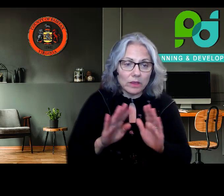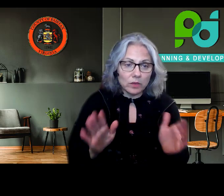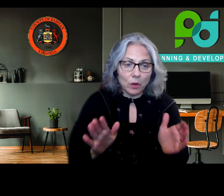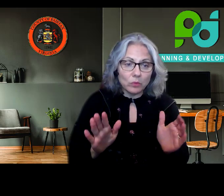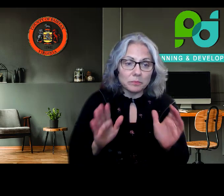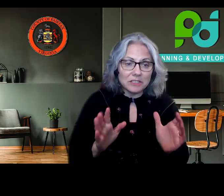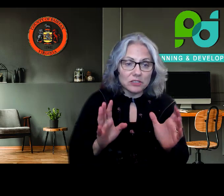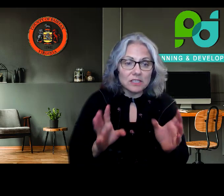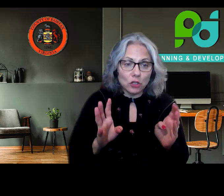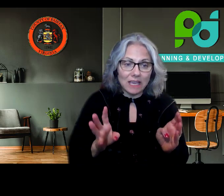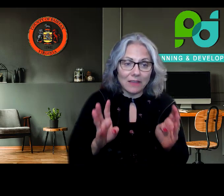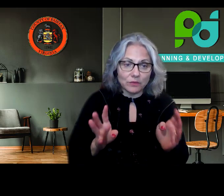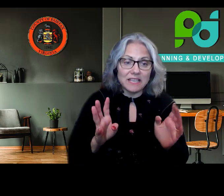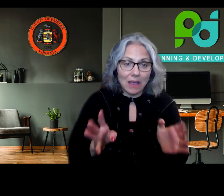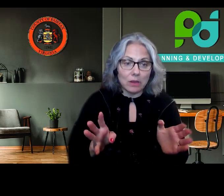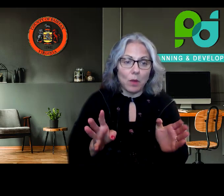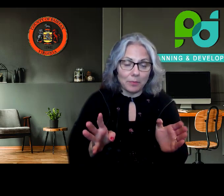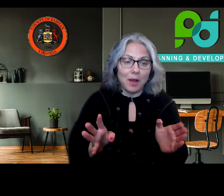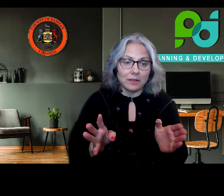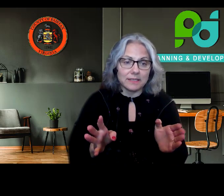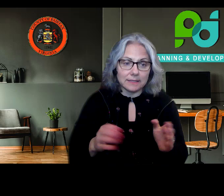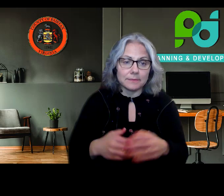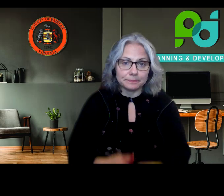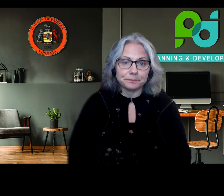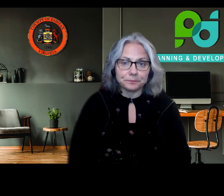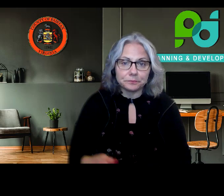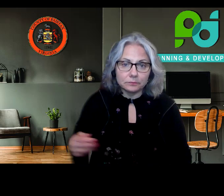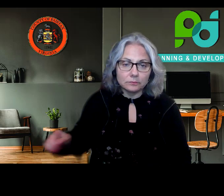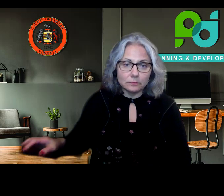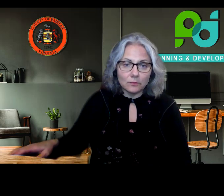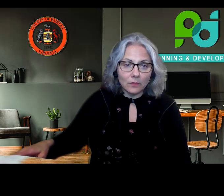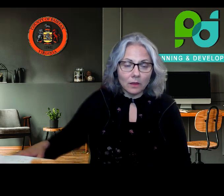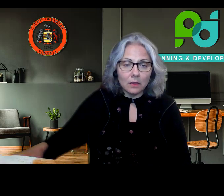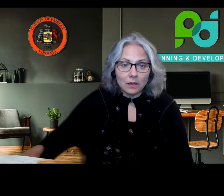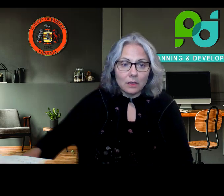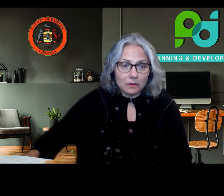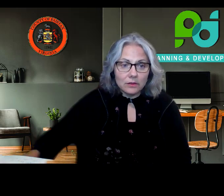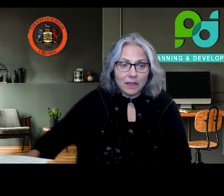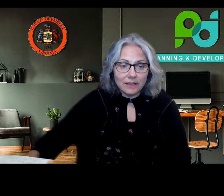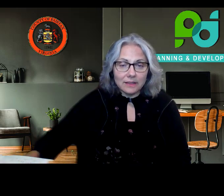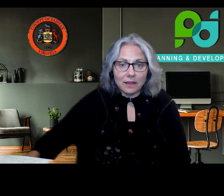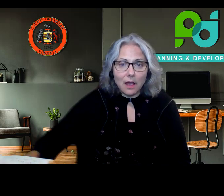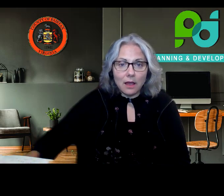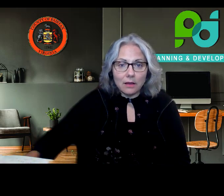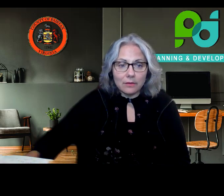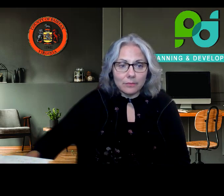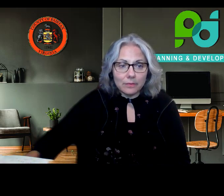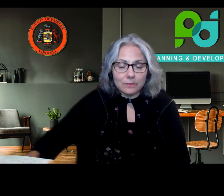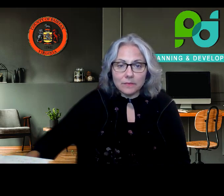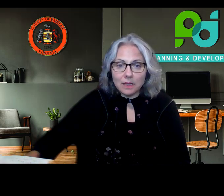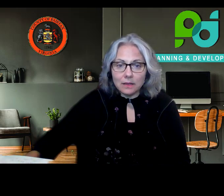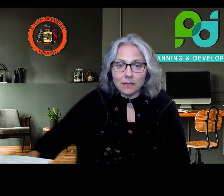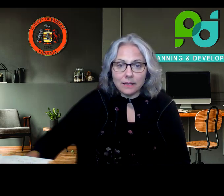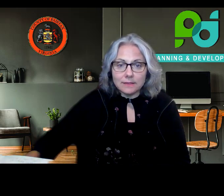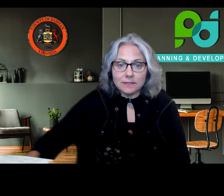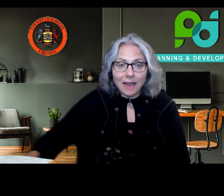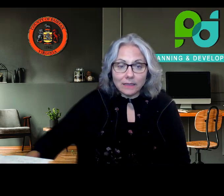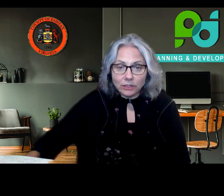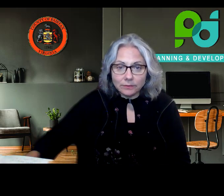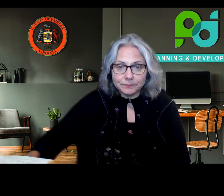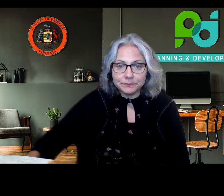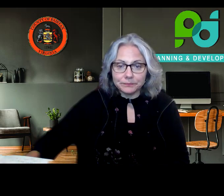update, we'll be just looking at those countywide policies. Okay. Okay. I